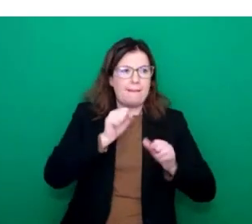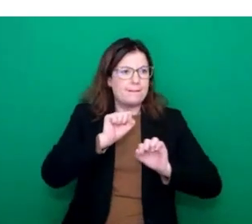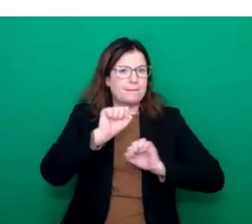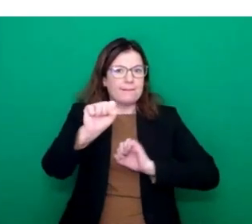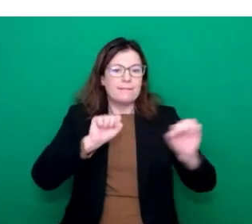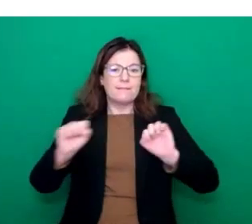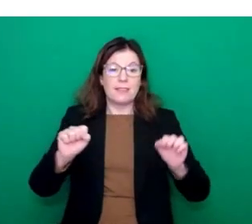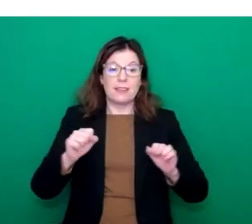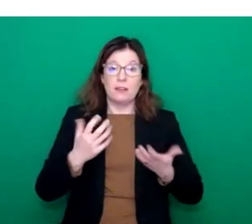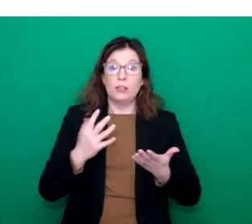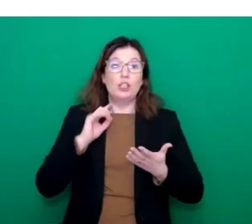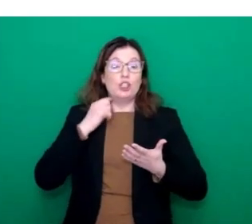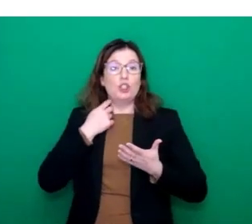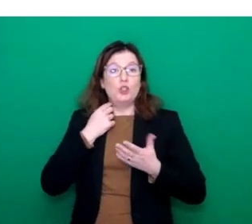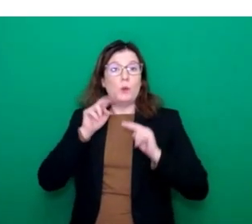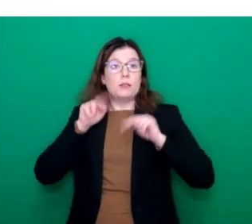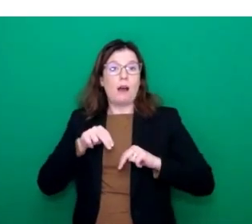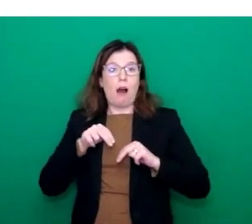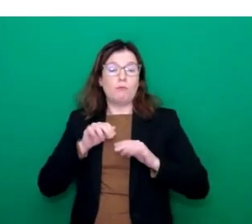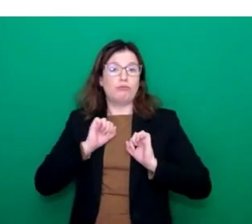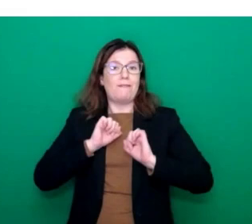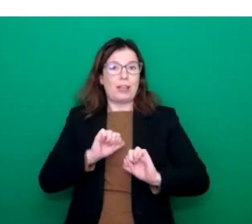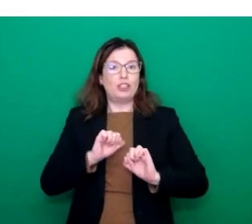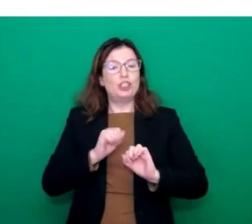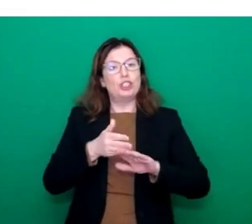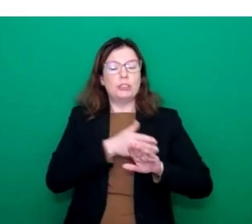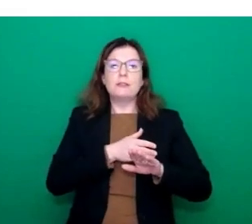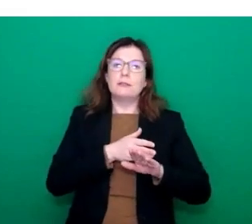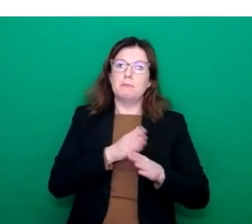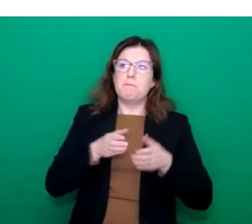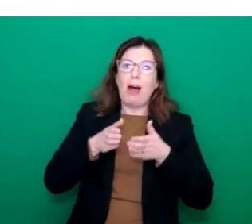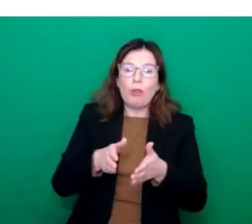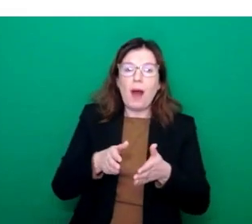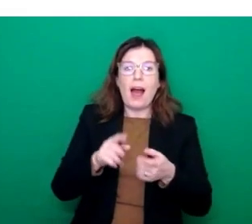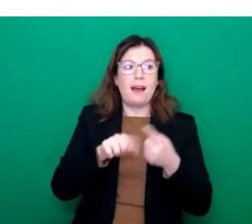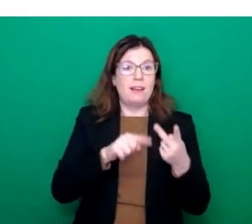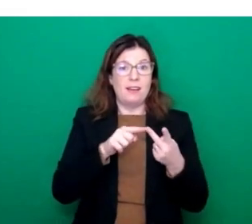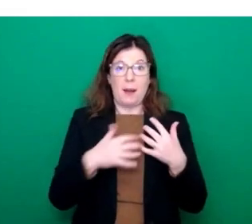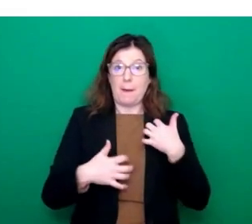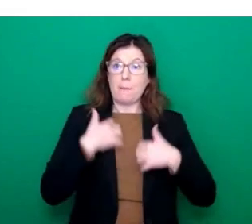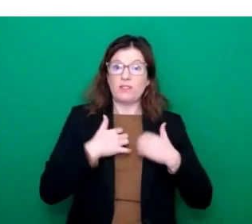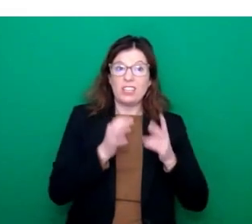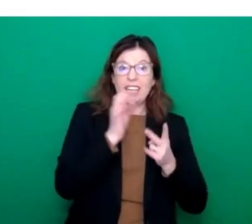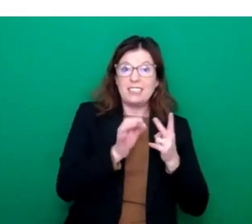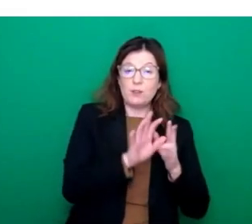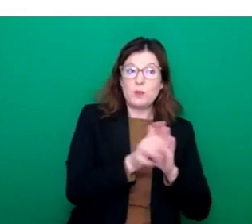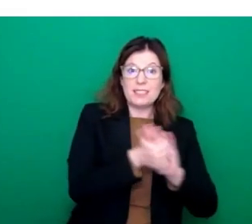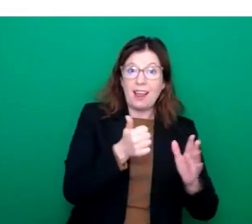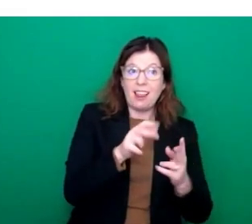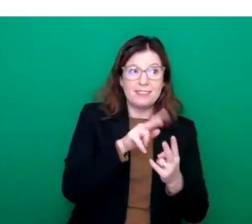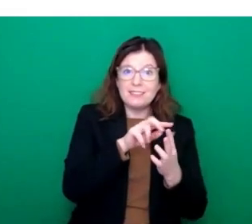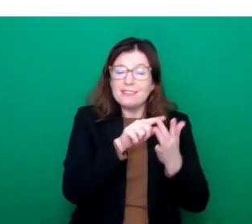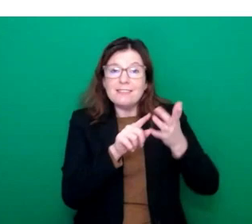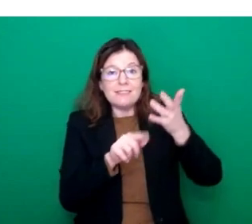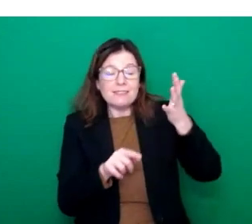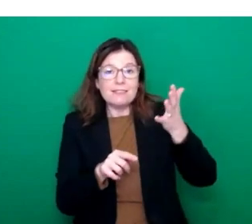working on the suicide prevention pathway, or developing our team's motivational interviewing skills. And